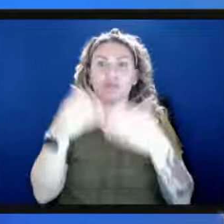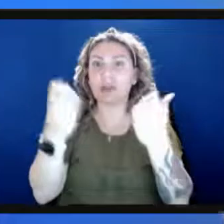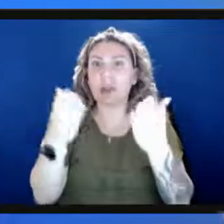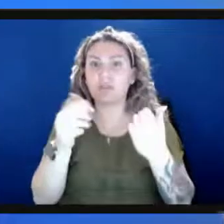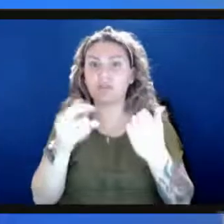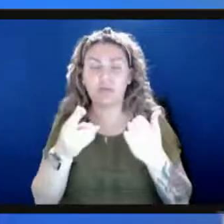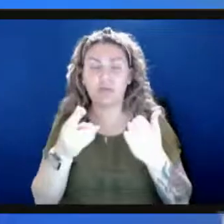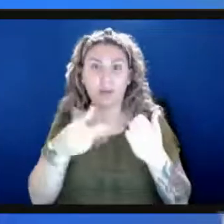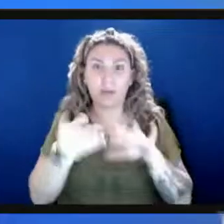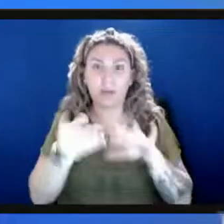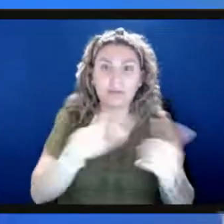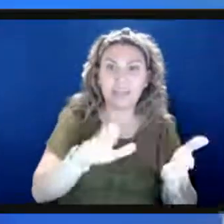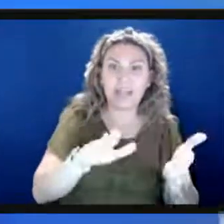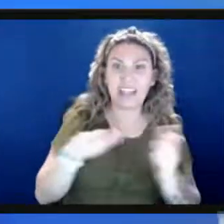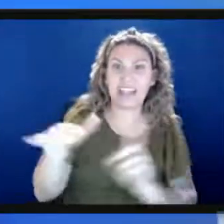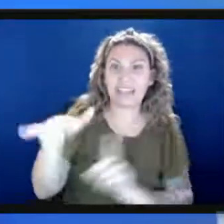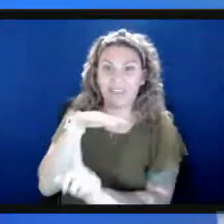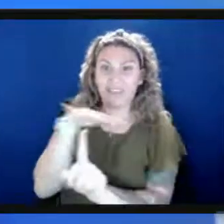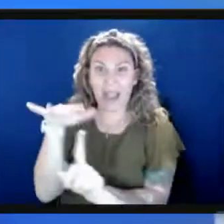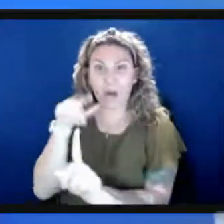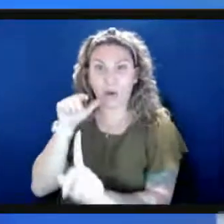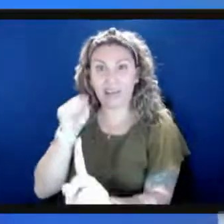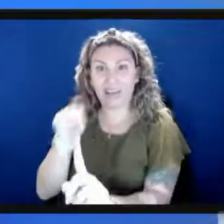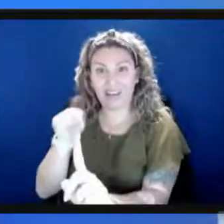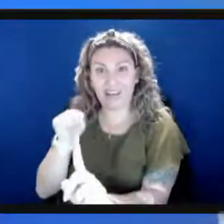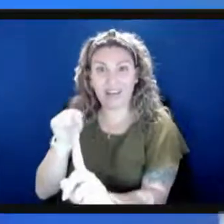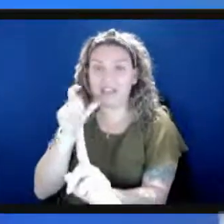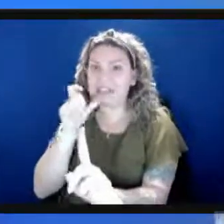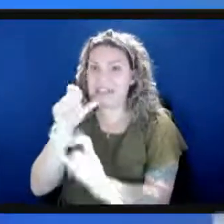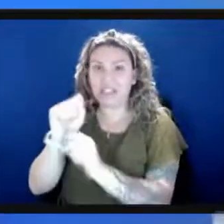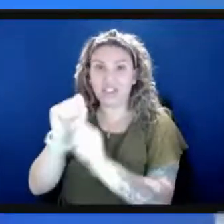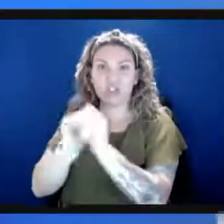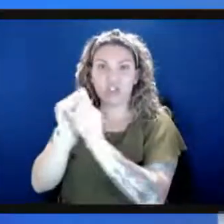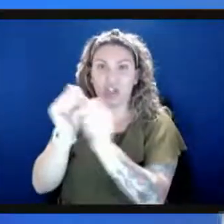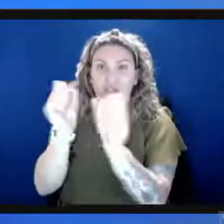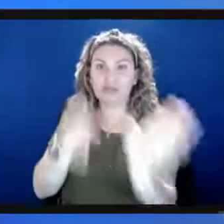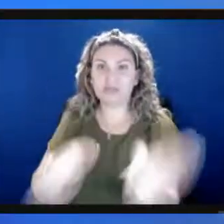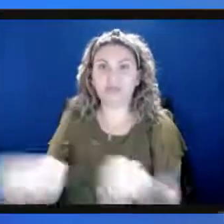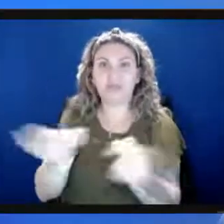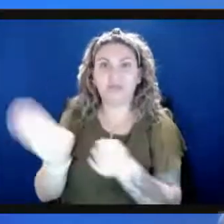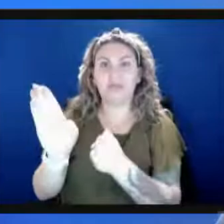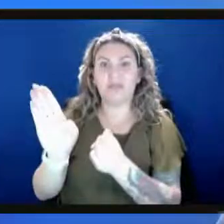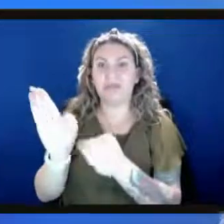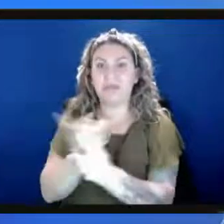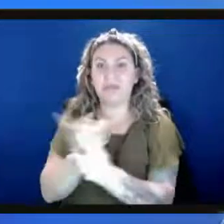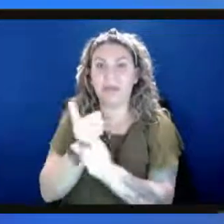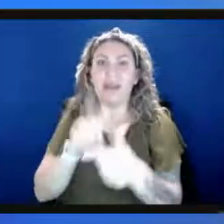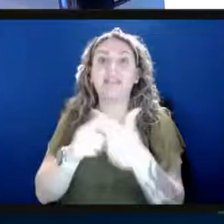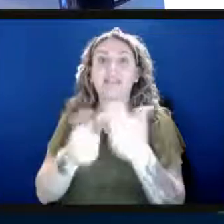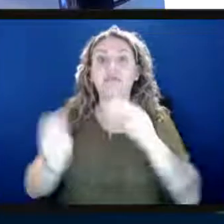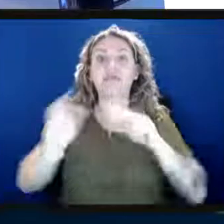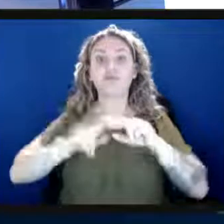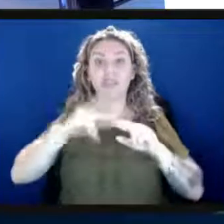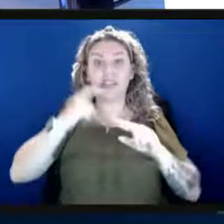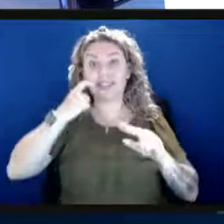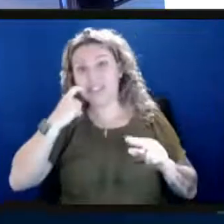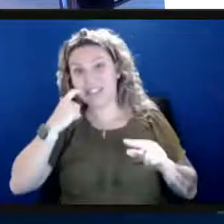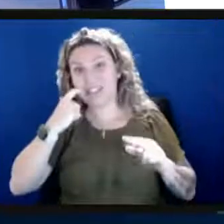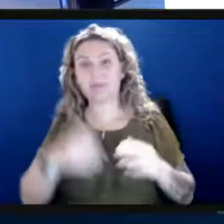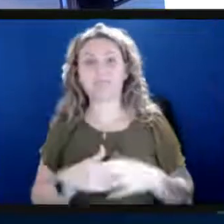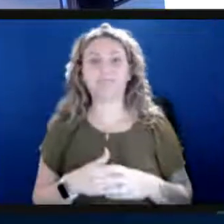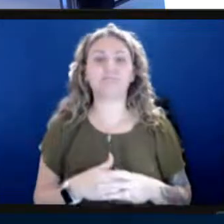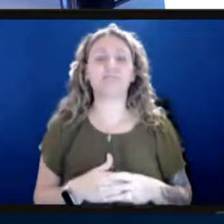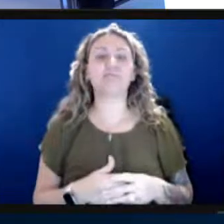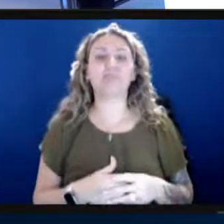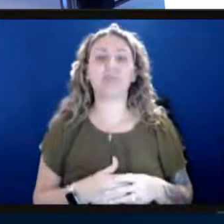environment where things are not structured, organized, and well monitored, which can lead to an increase in addiction. I can just relate a